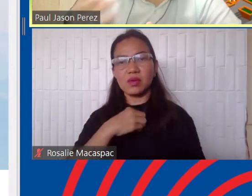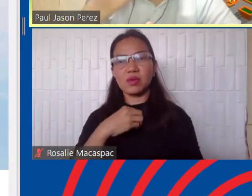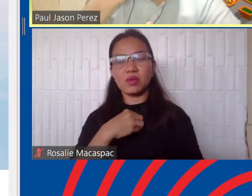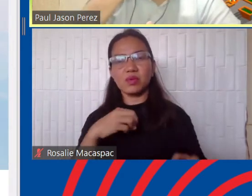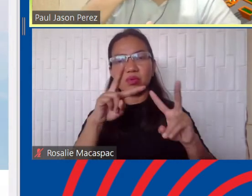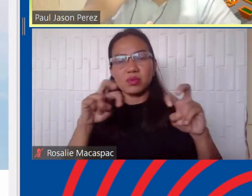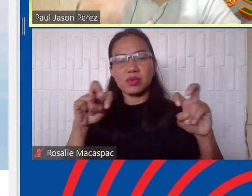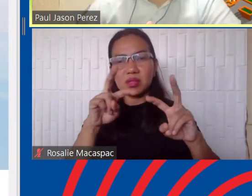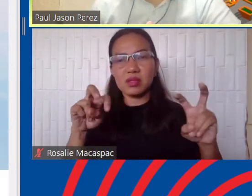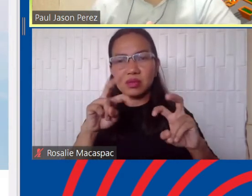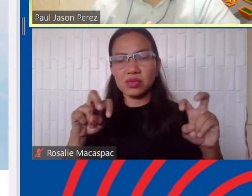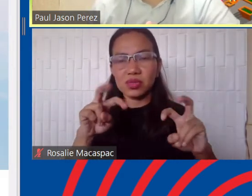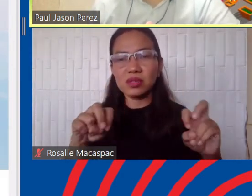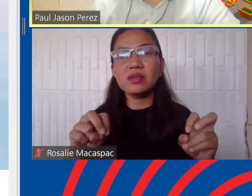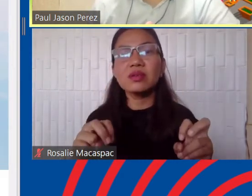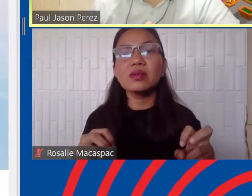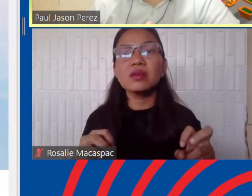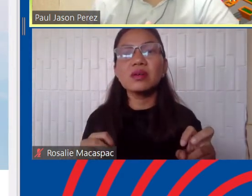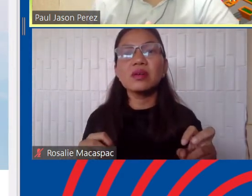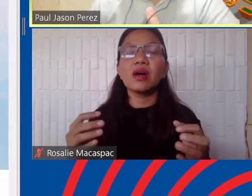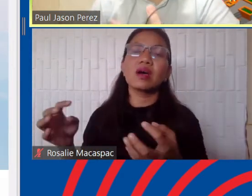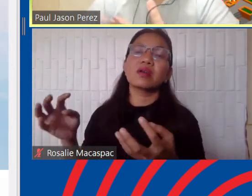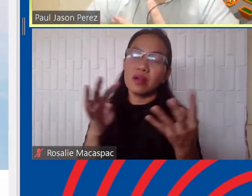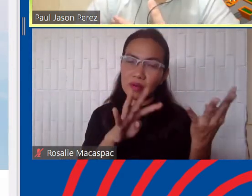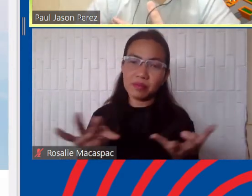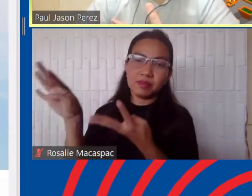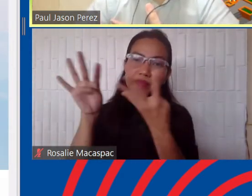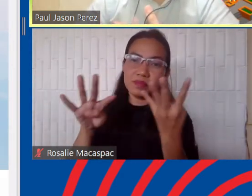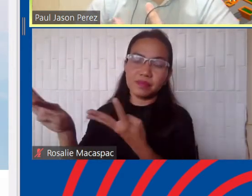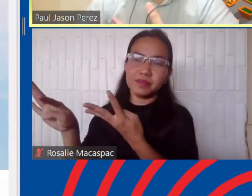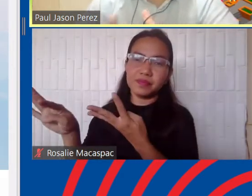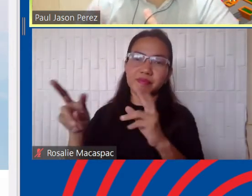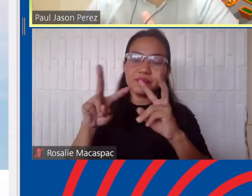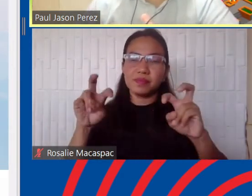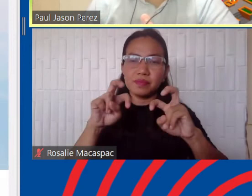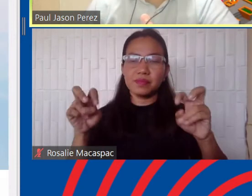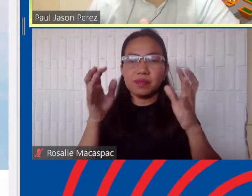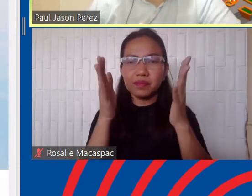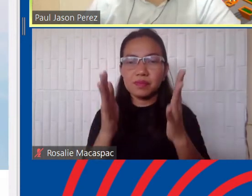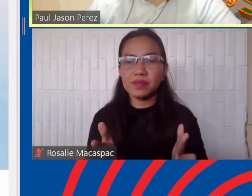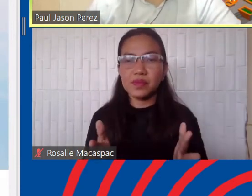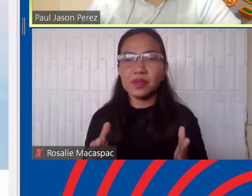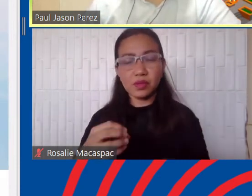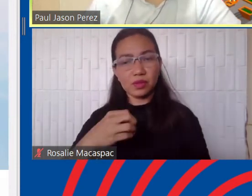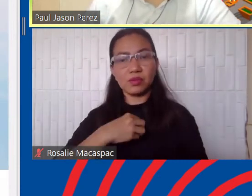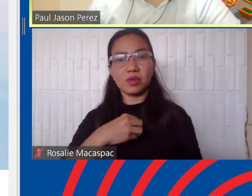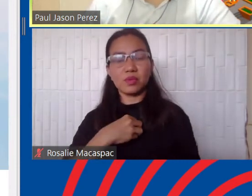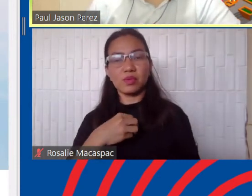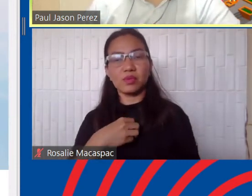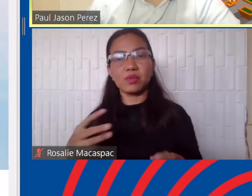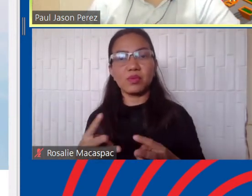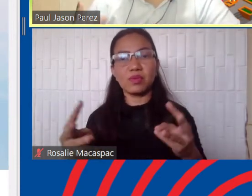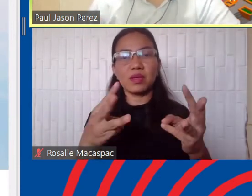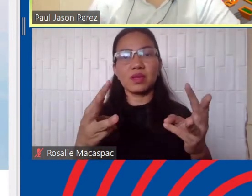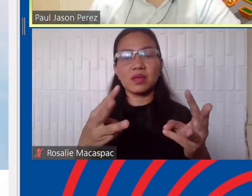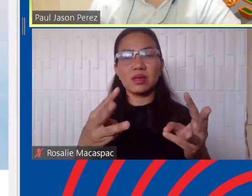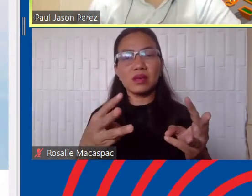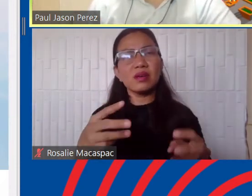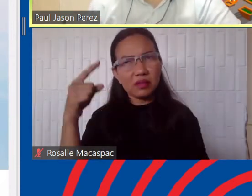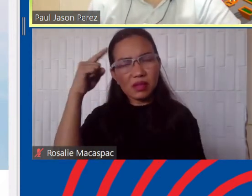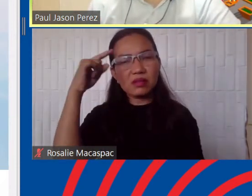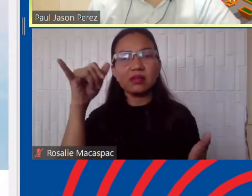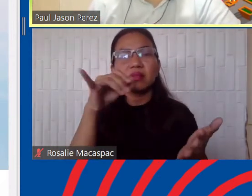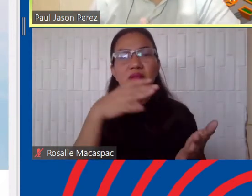usually, researchers upload their data within their own discipline because that's where the higher chances of it